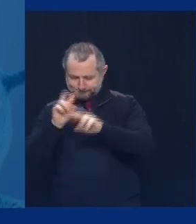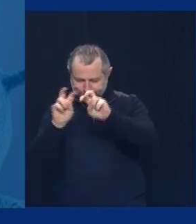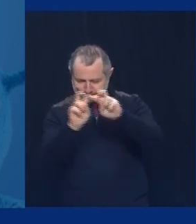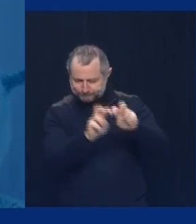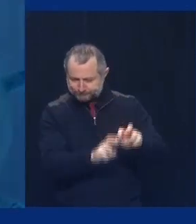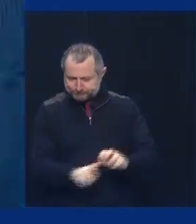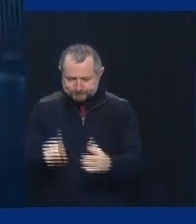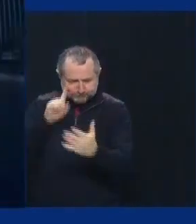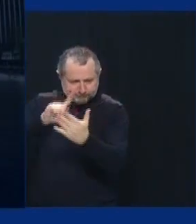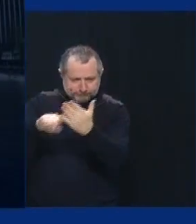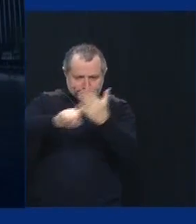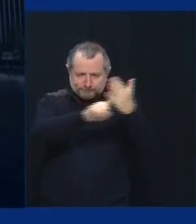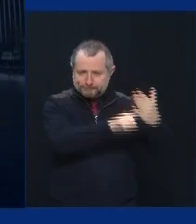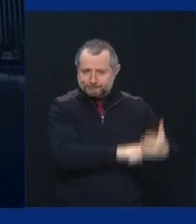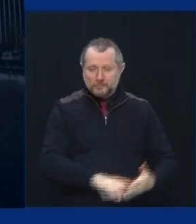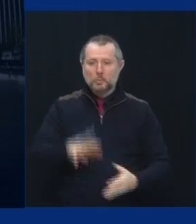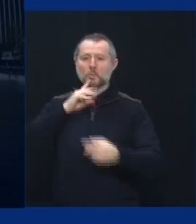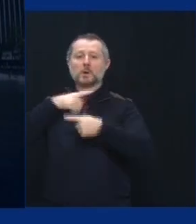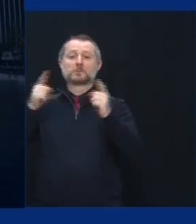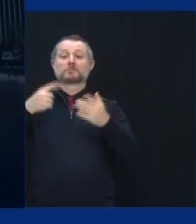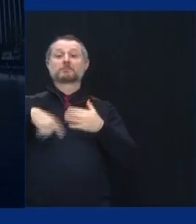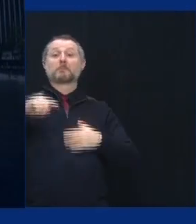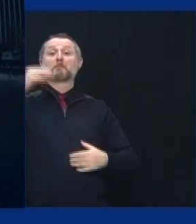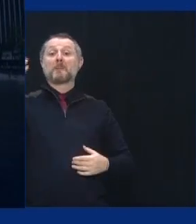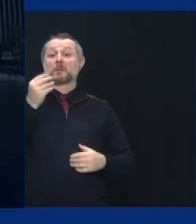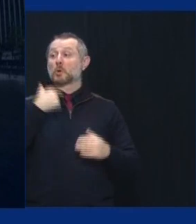new zones will announce on Monday.